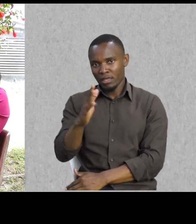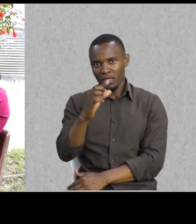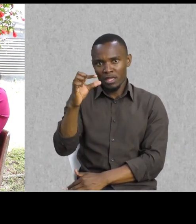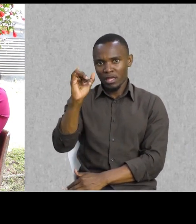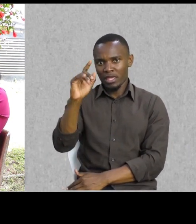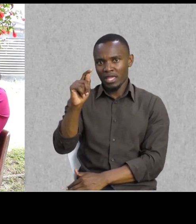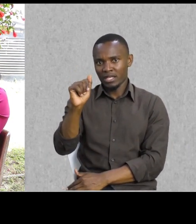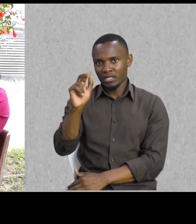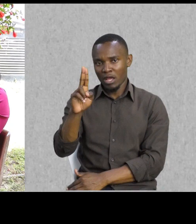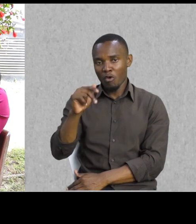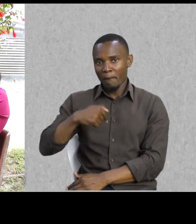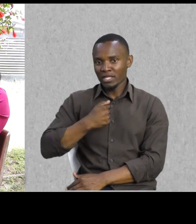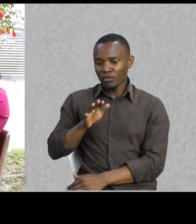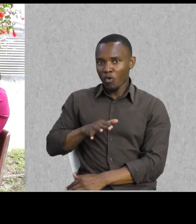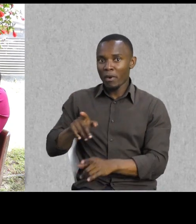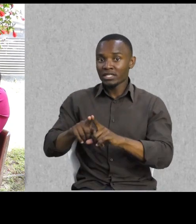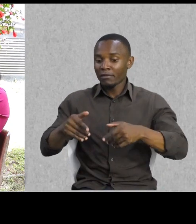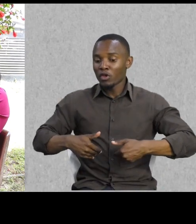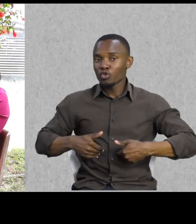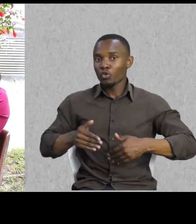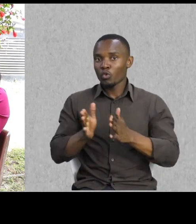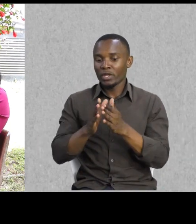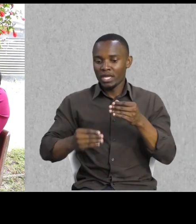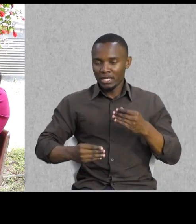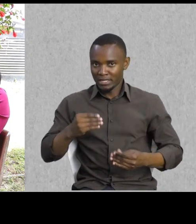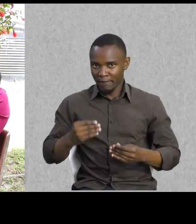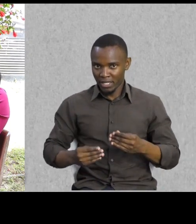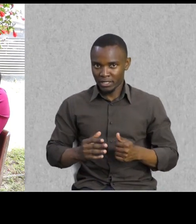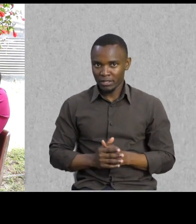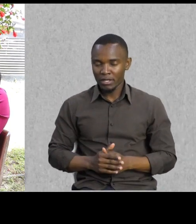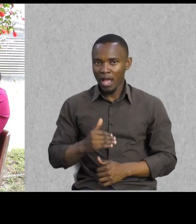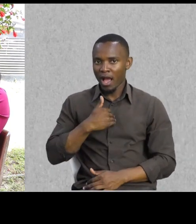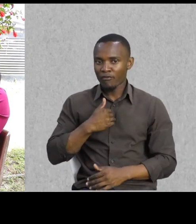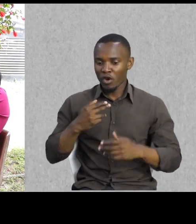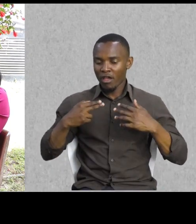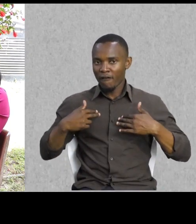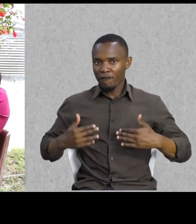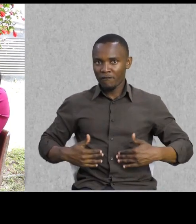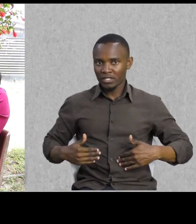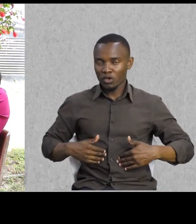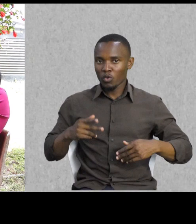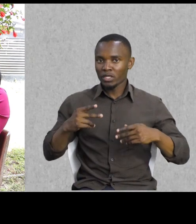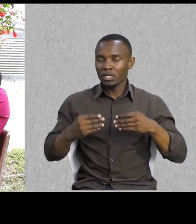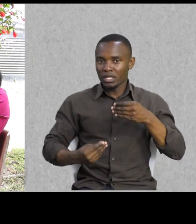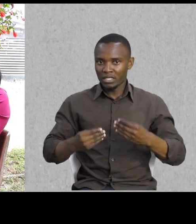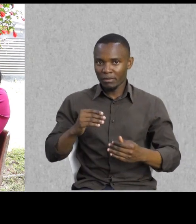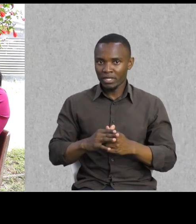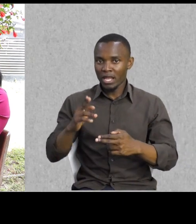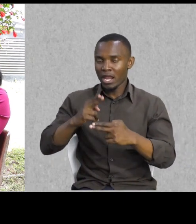a woman and a youth living with disability. I do have a physical disability